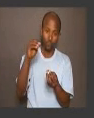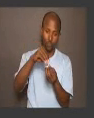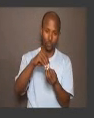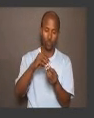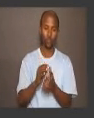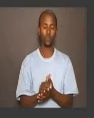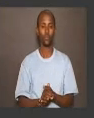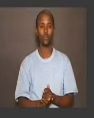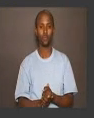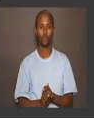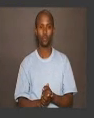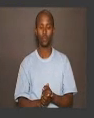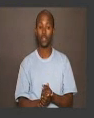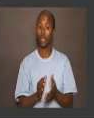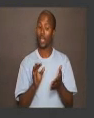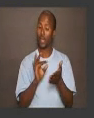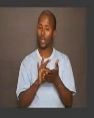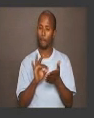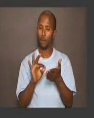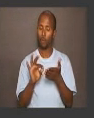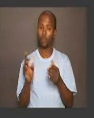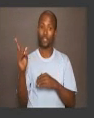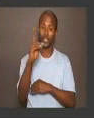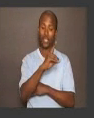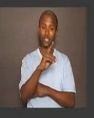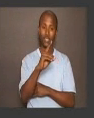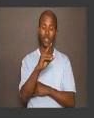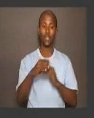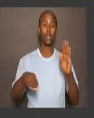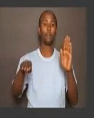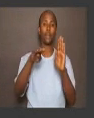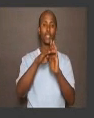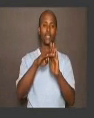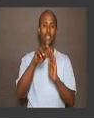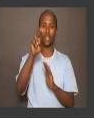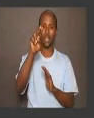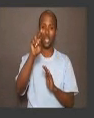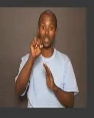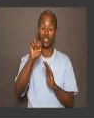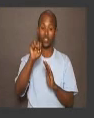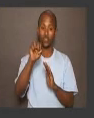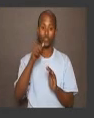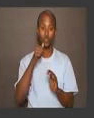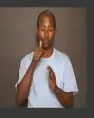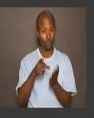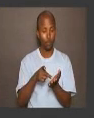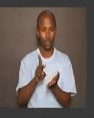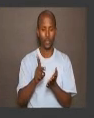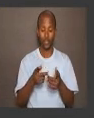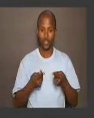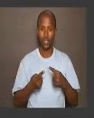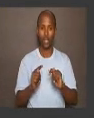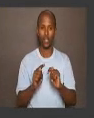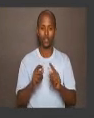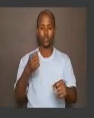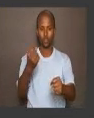How about a number of days represented by n? Try to